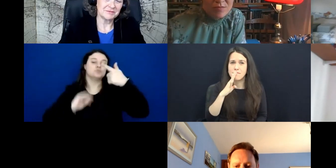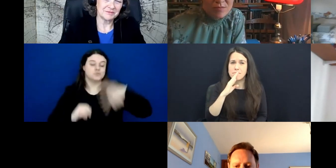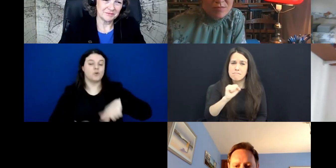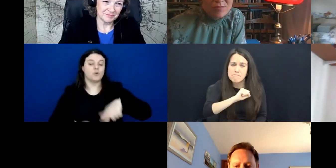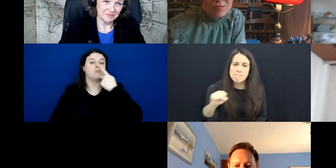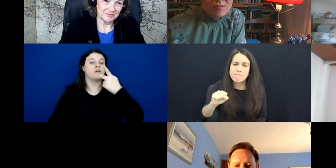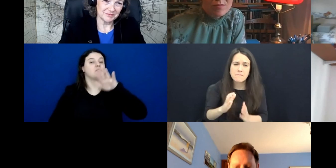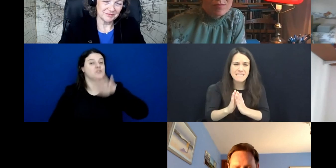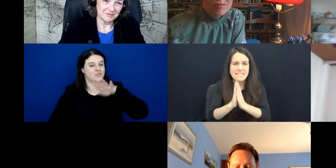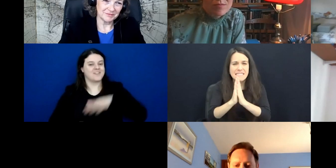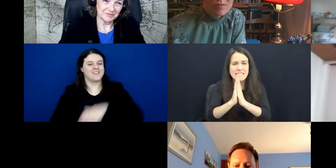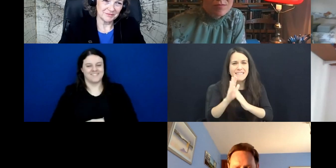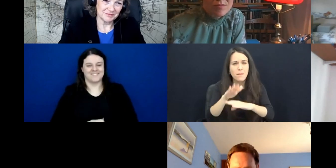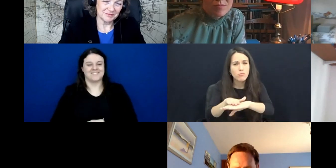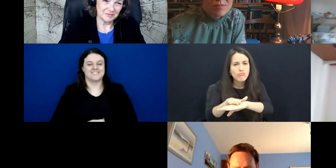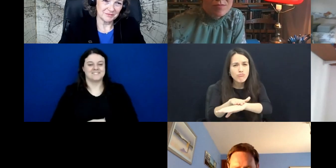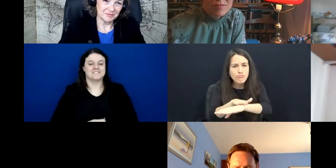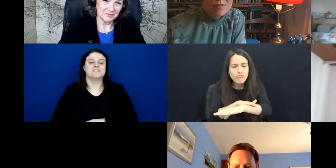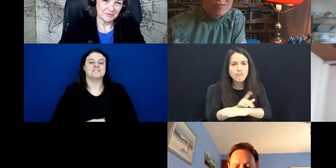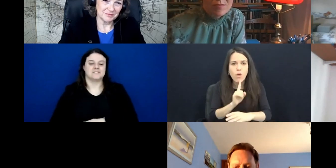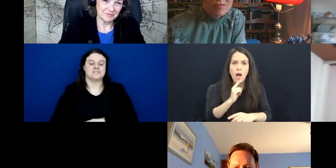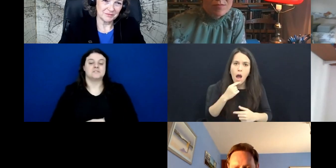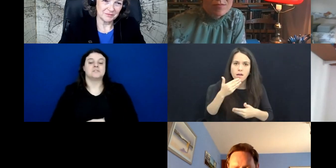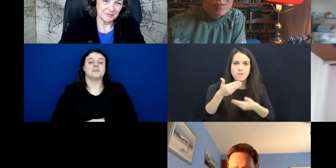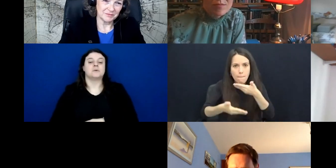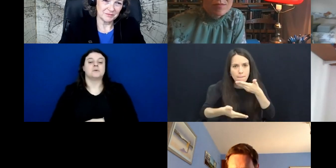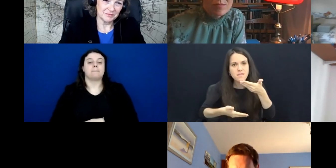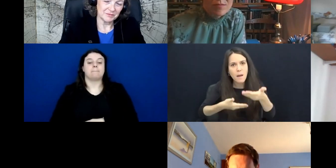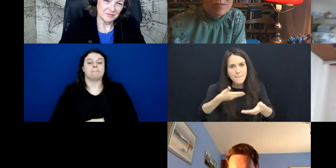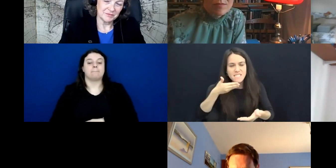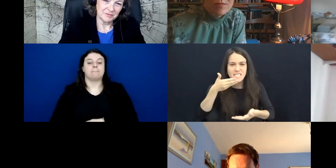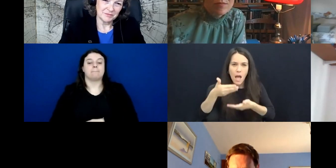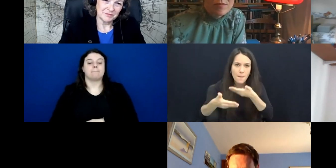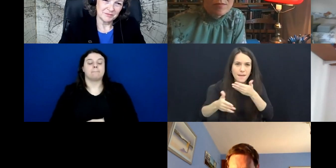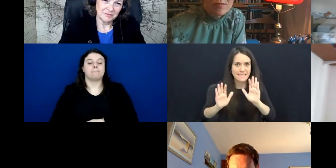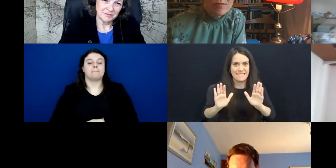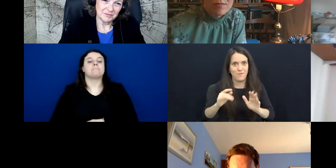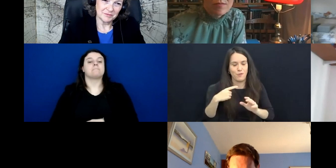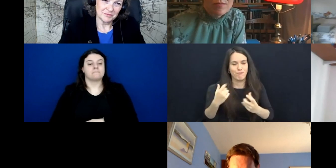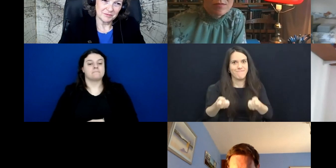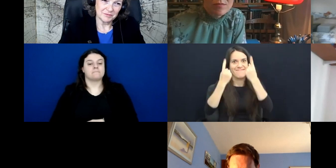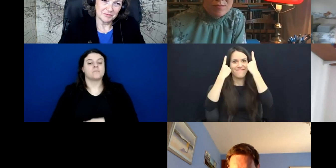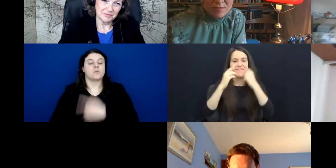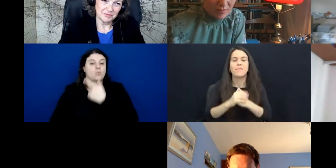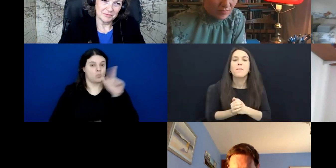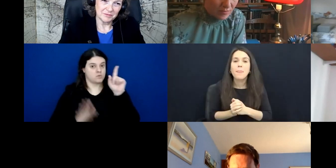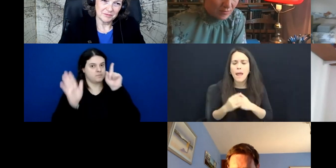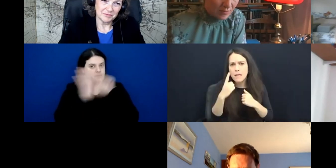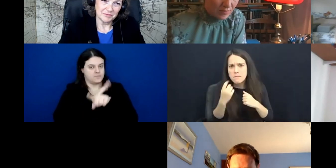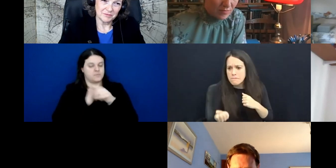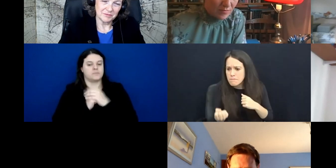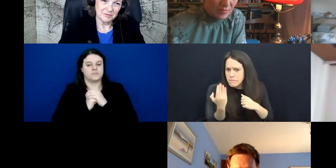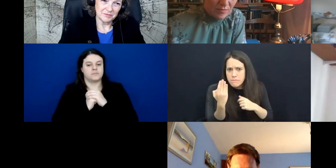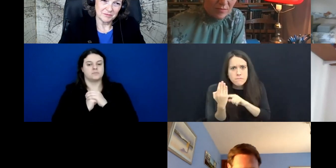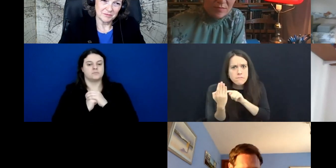think, of the replies. Thank you. And we have one more question. I think we also